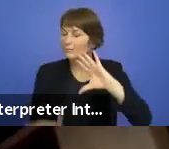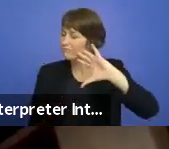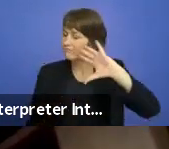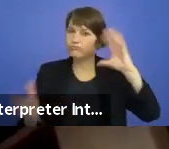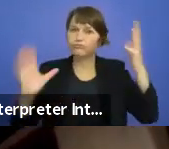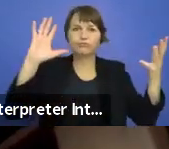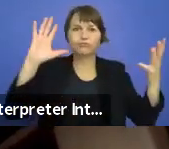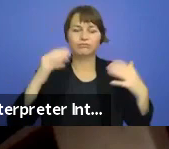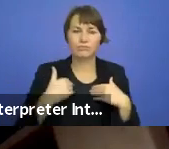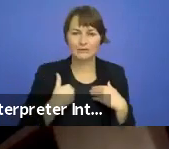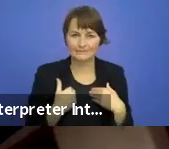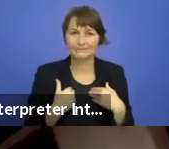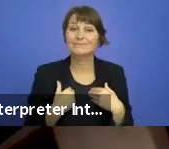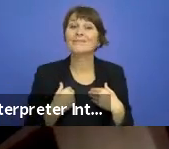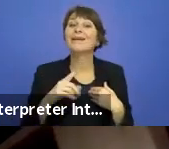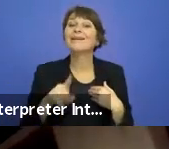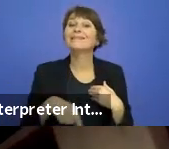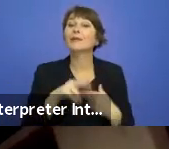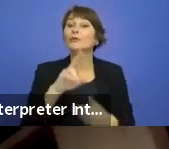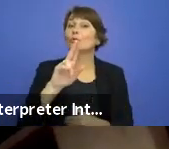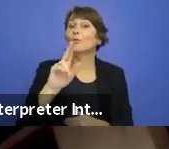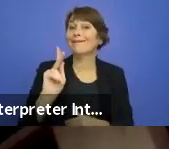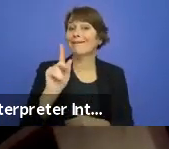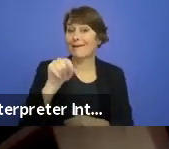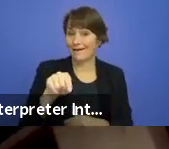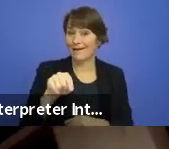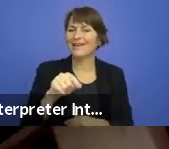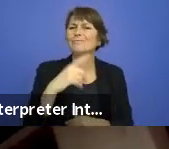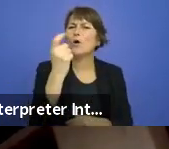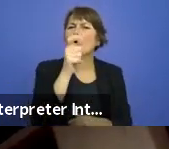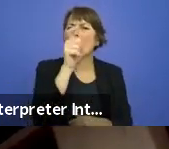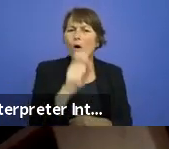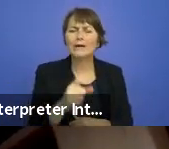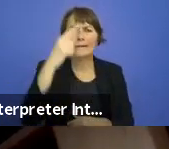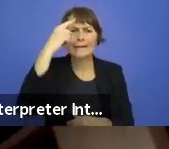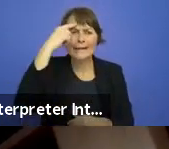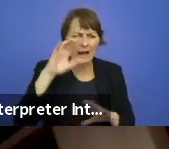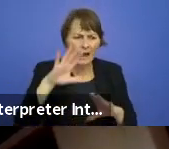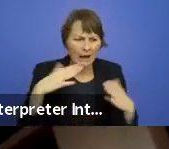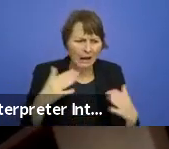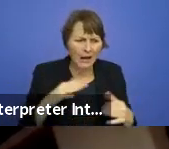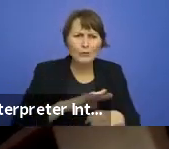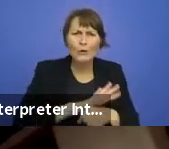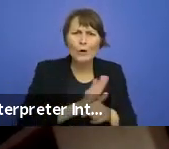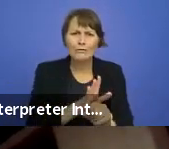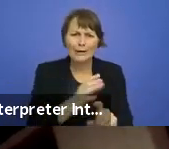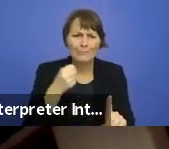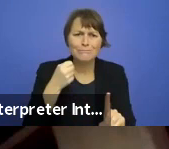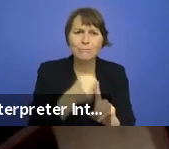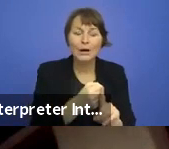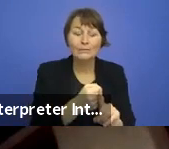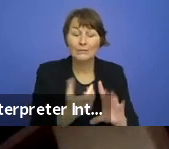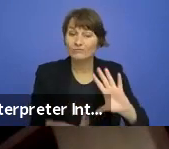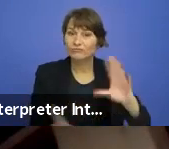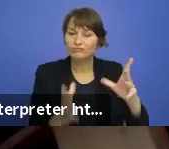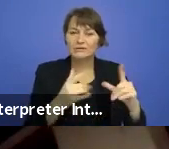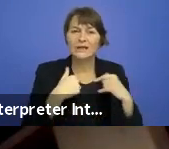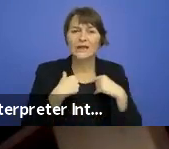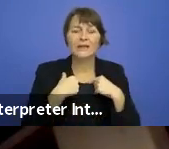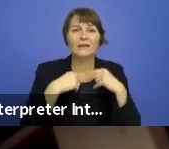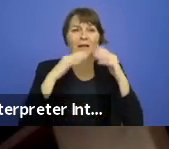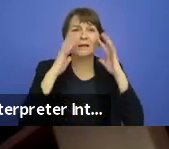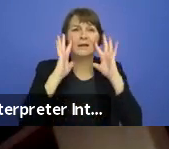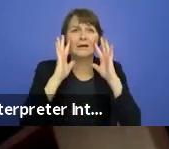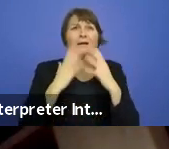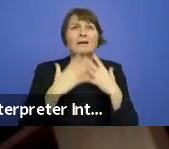UK began to comprehend the extent of the Covid damage, desperation set in. The pandemic, plus Brexit,